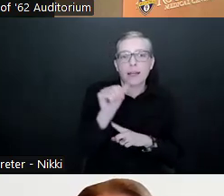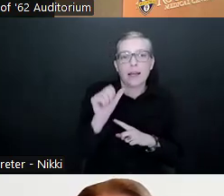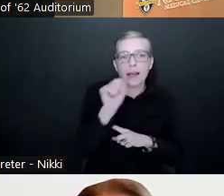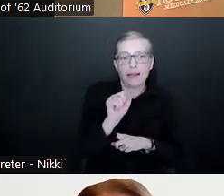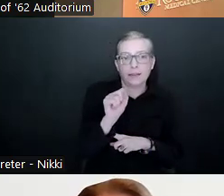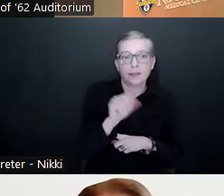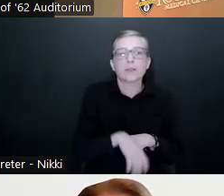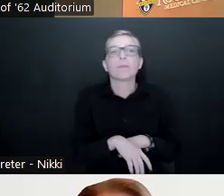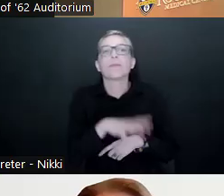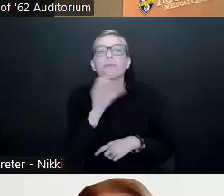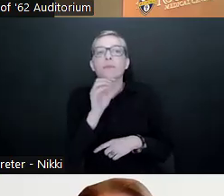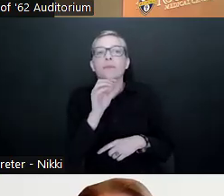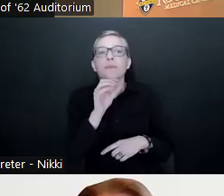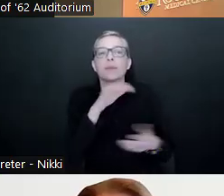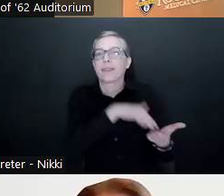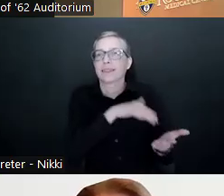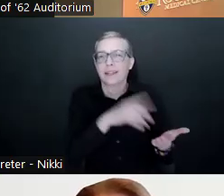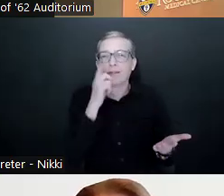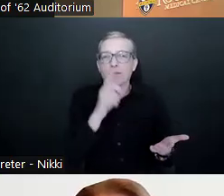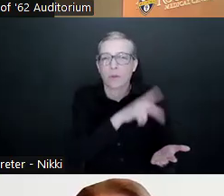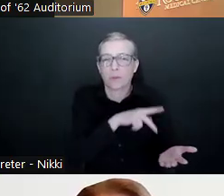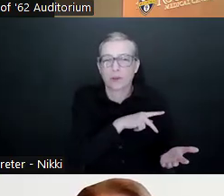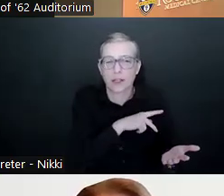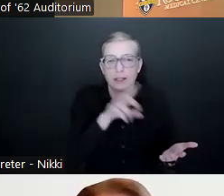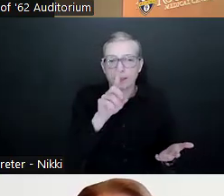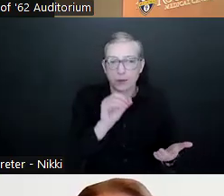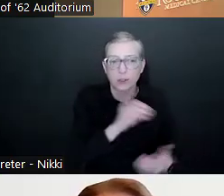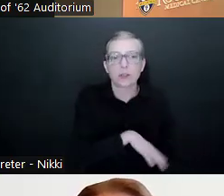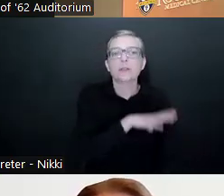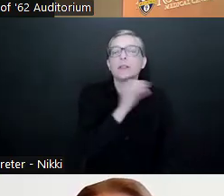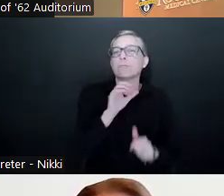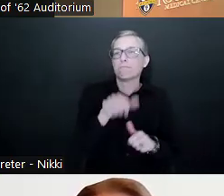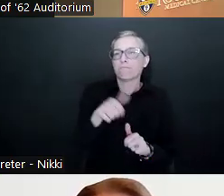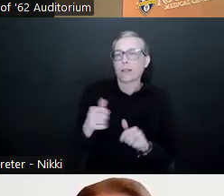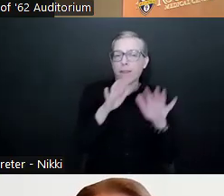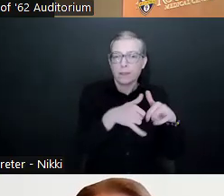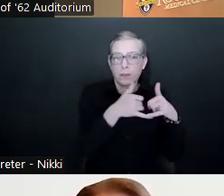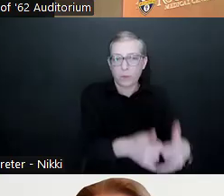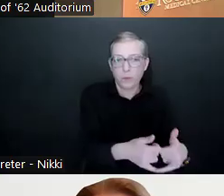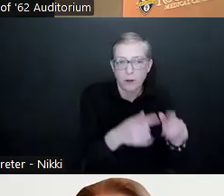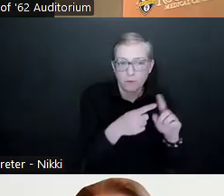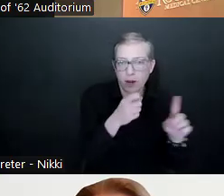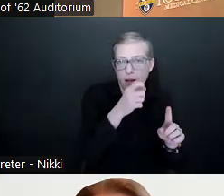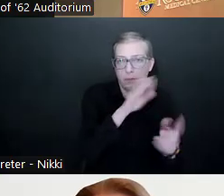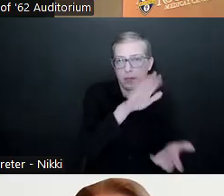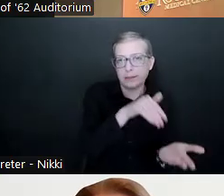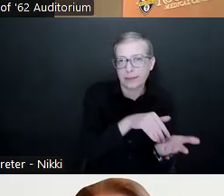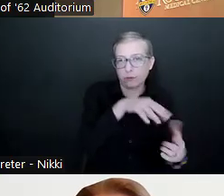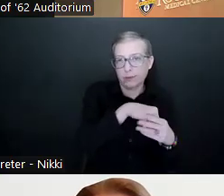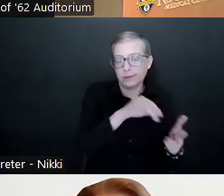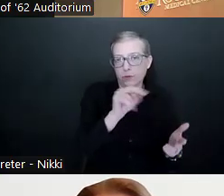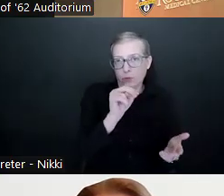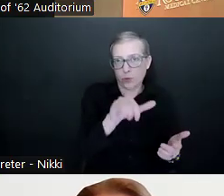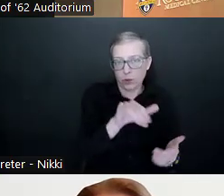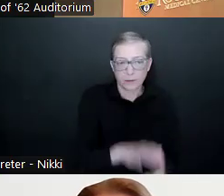Personality Disorders Institute and Borderline Personality Disorder Center in New York. She's recognized as